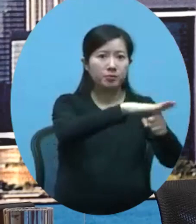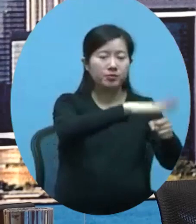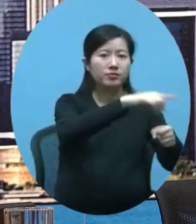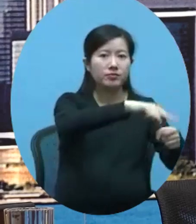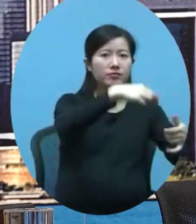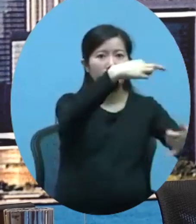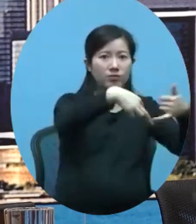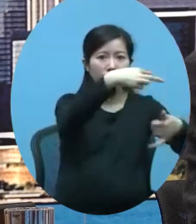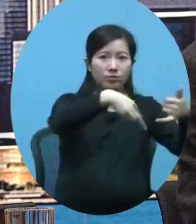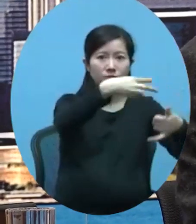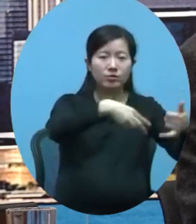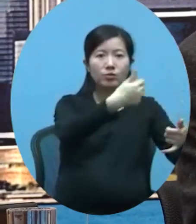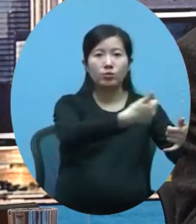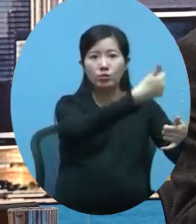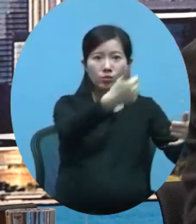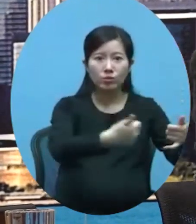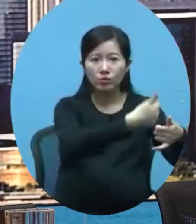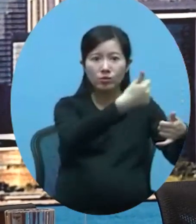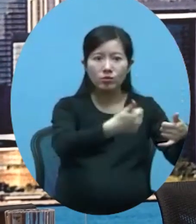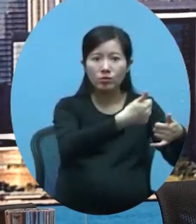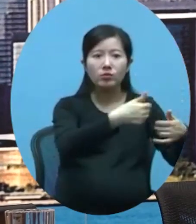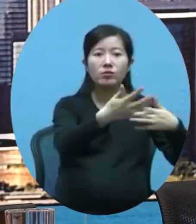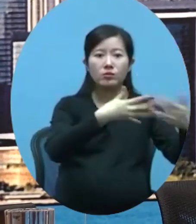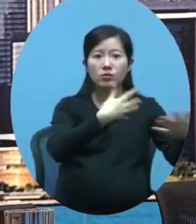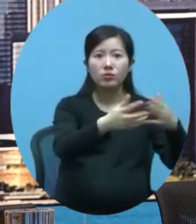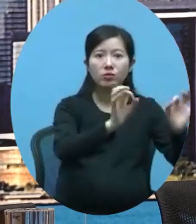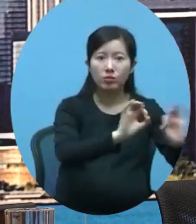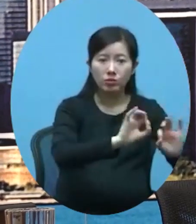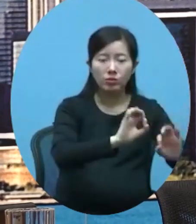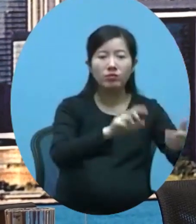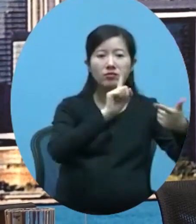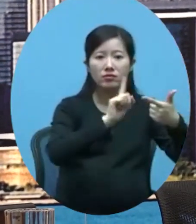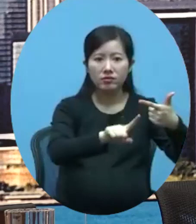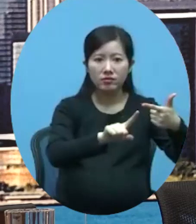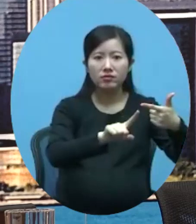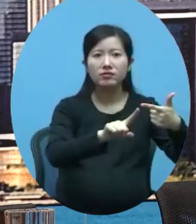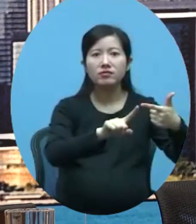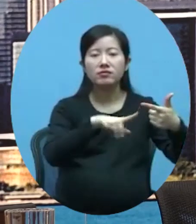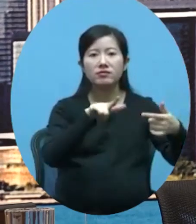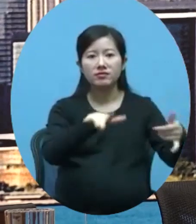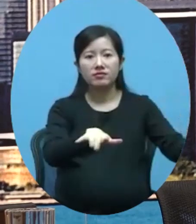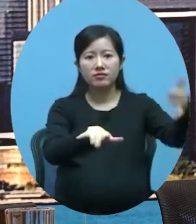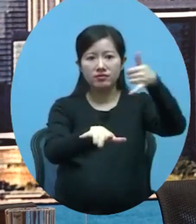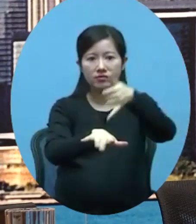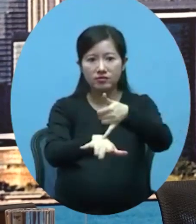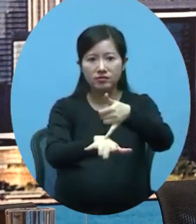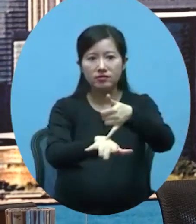negative that's the first safeguard and the second safeguard is before they brought the plane the Department